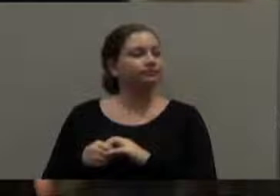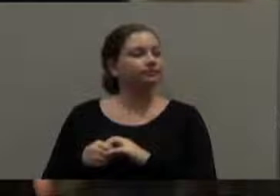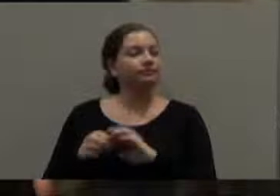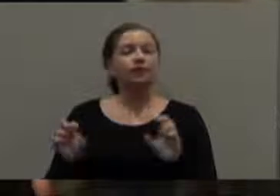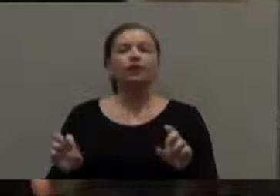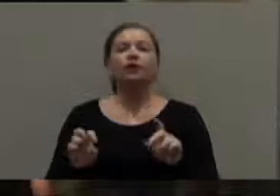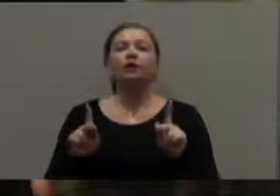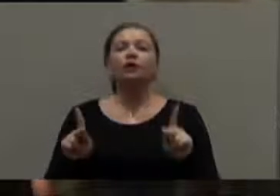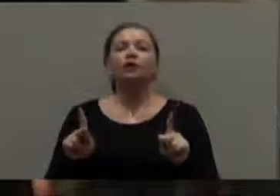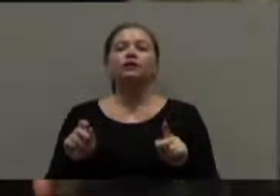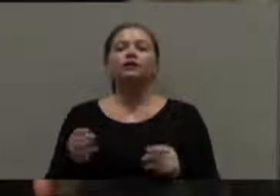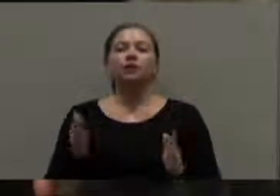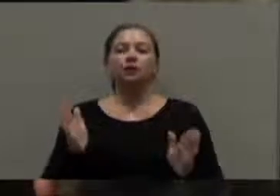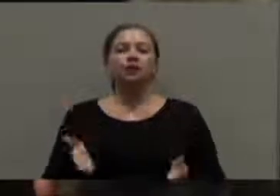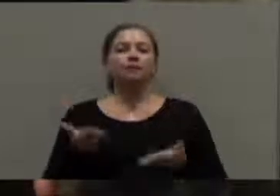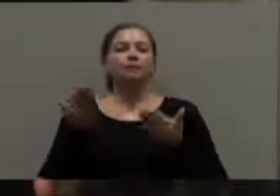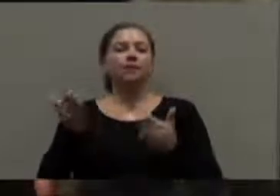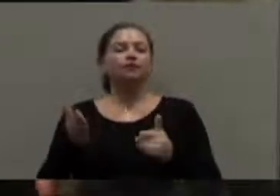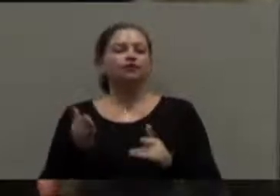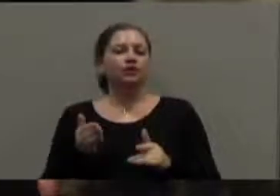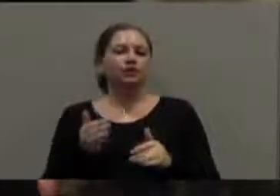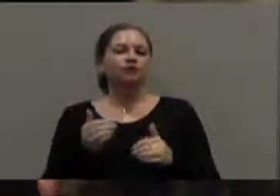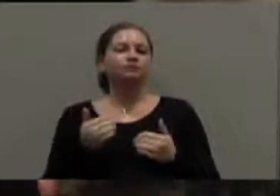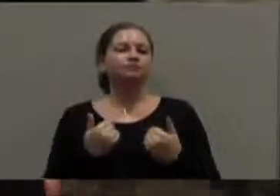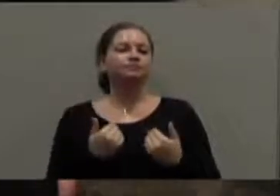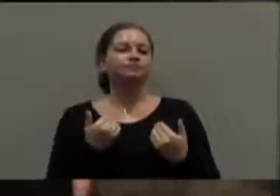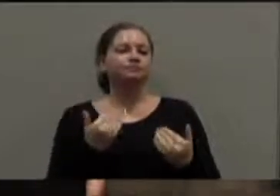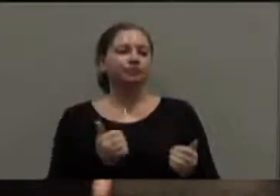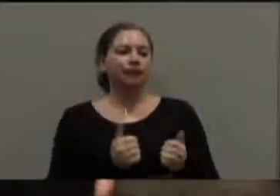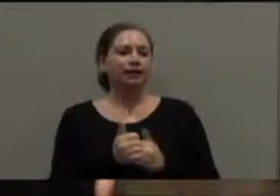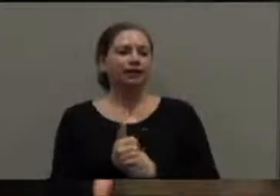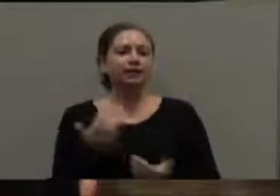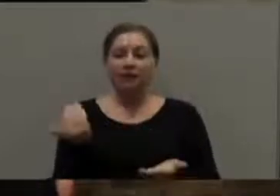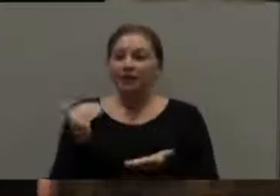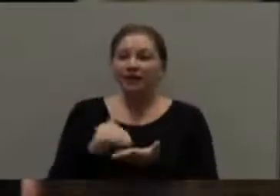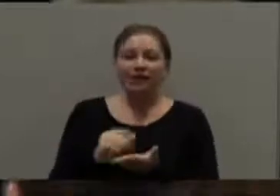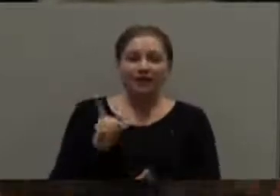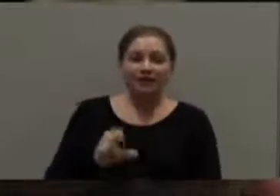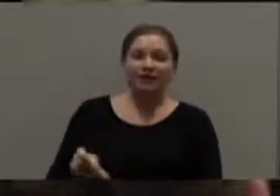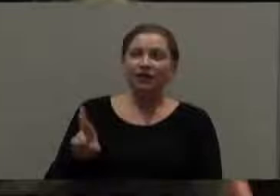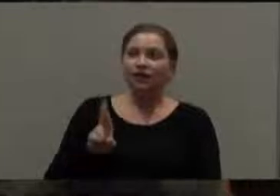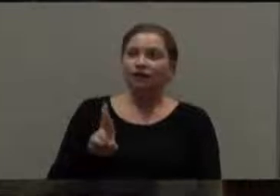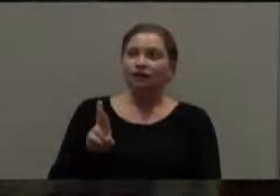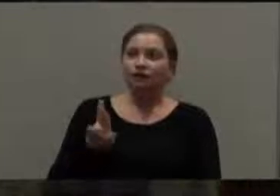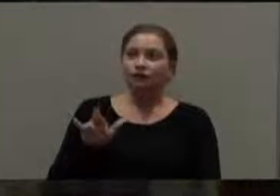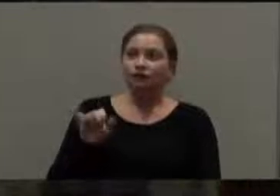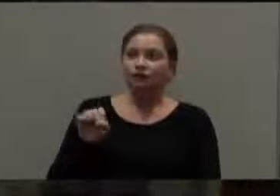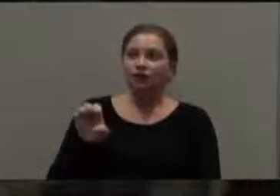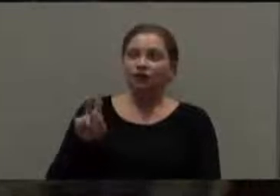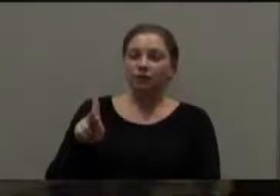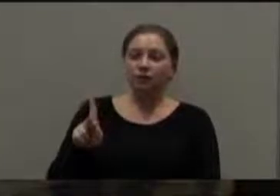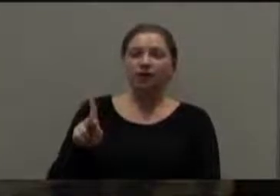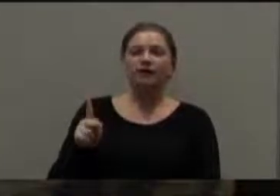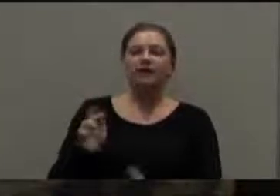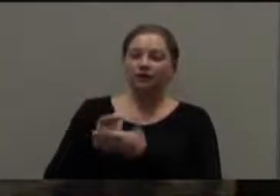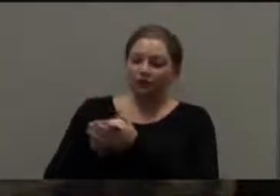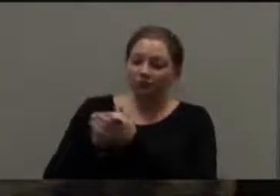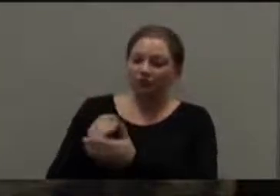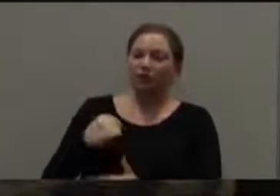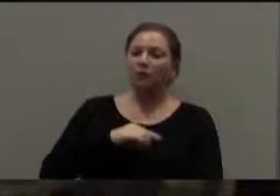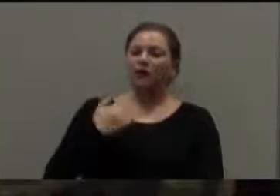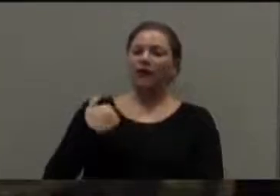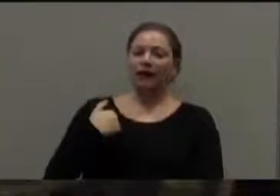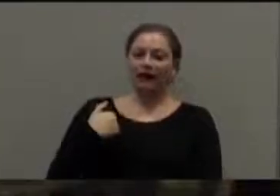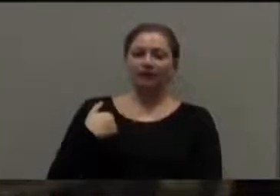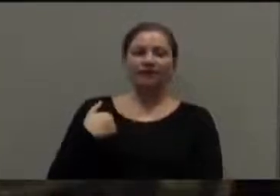Okay, so the motion passes. Again, Dr. Rysewyk, congratulations. And we have removed board forum